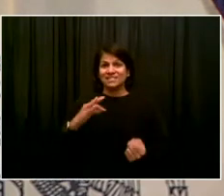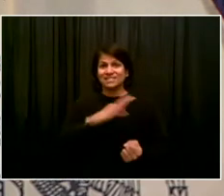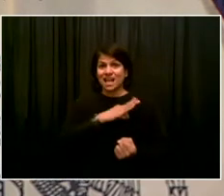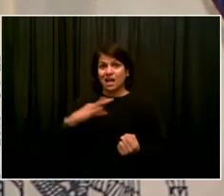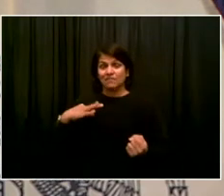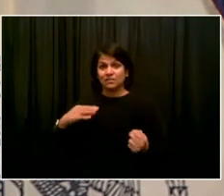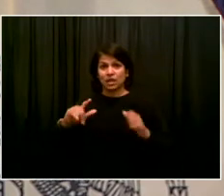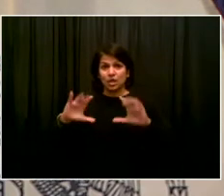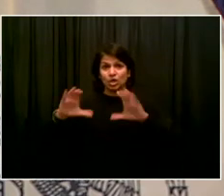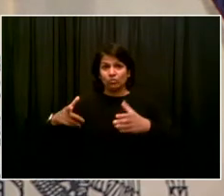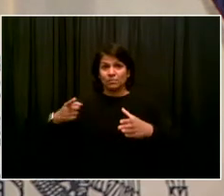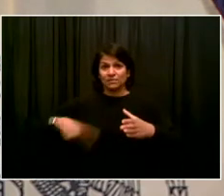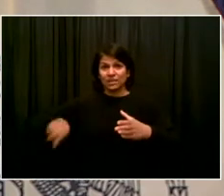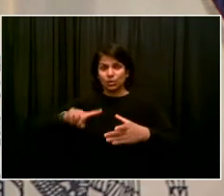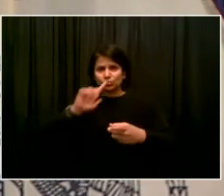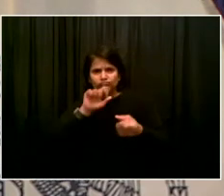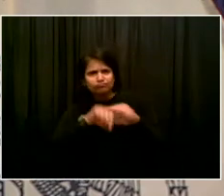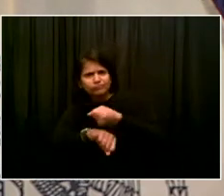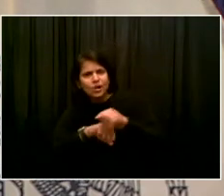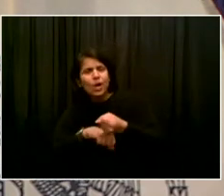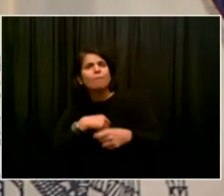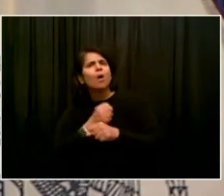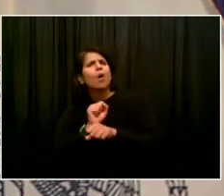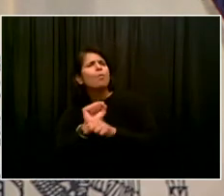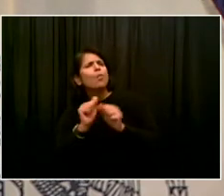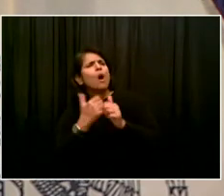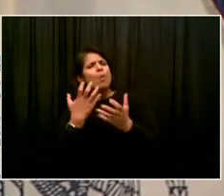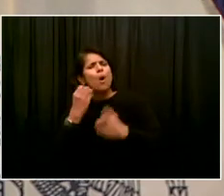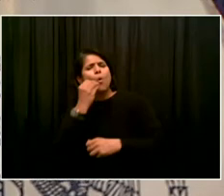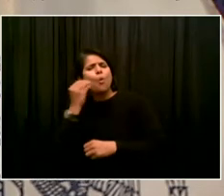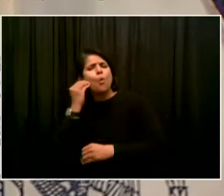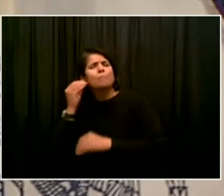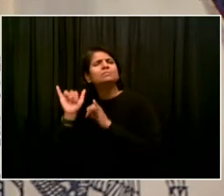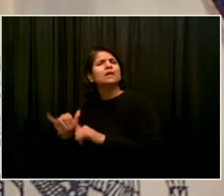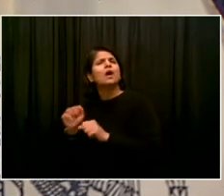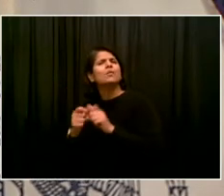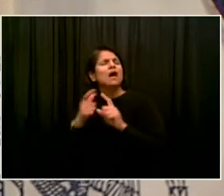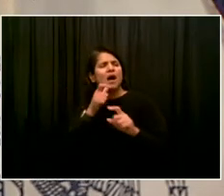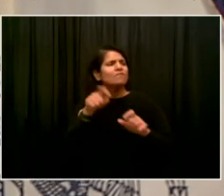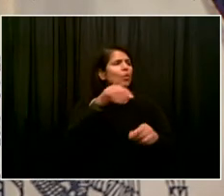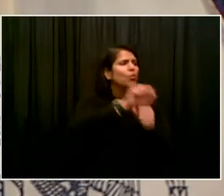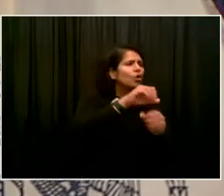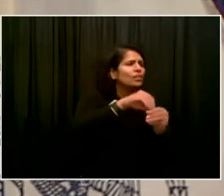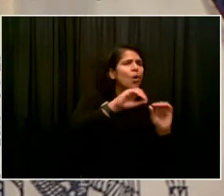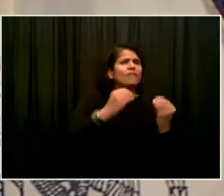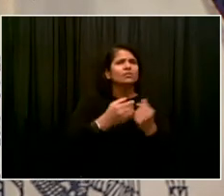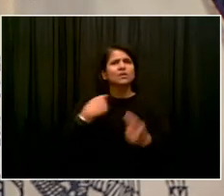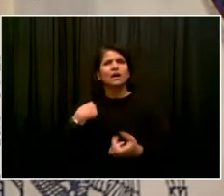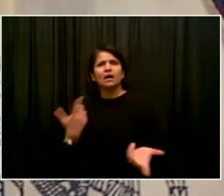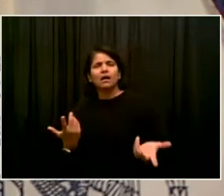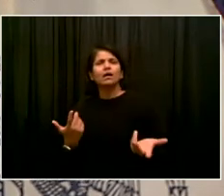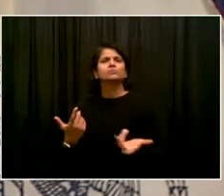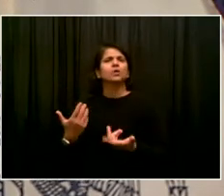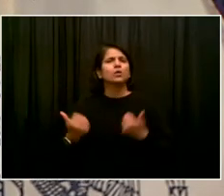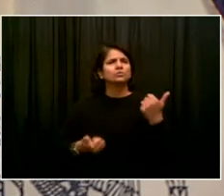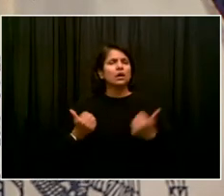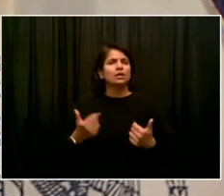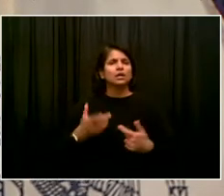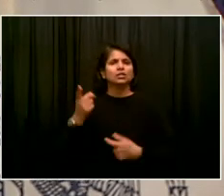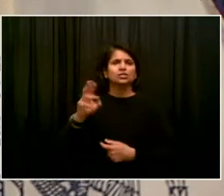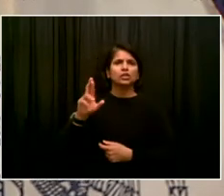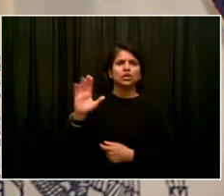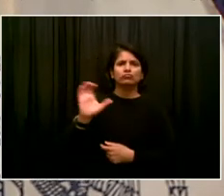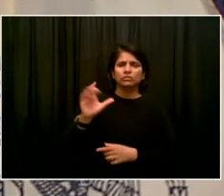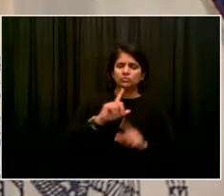he spoke with people, either you at City Hall or other people. So I wanted to get his take on what he said and I guess what he feels could be an